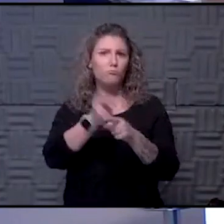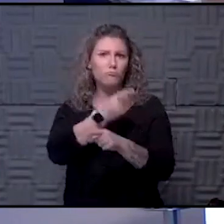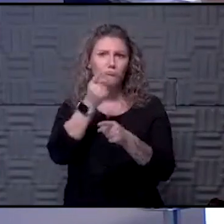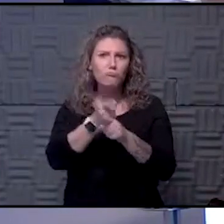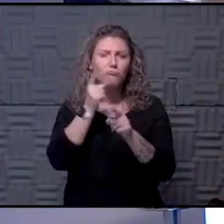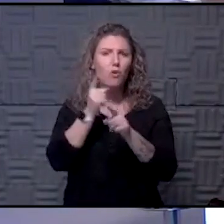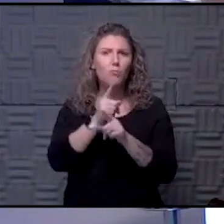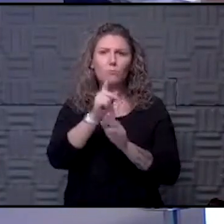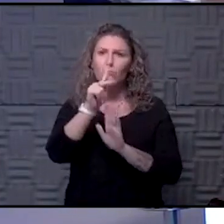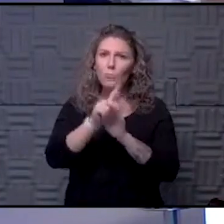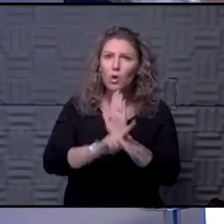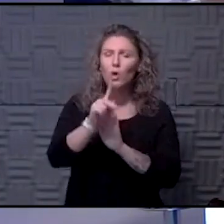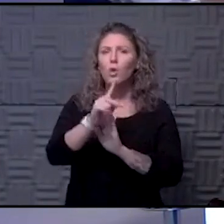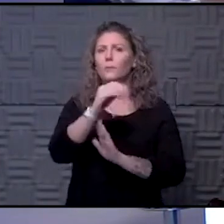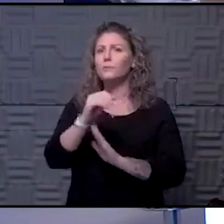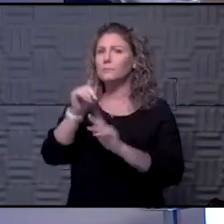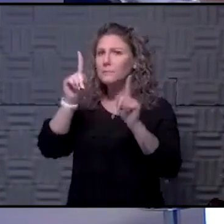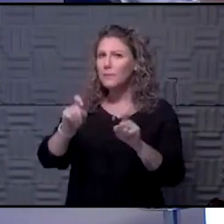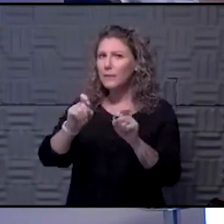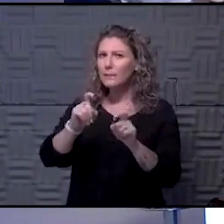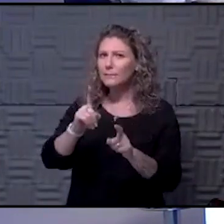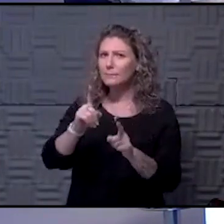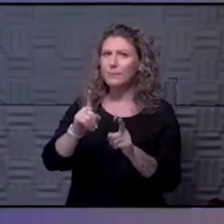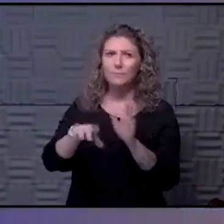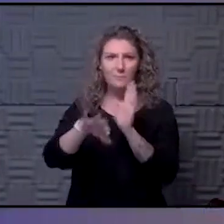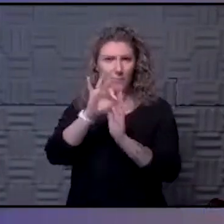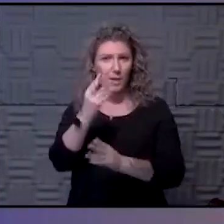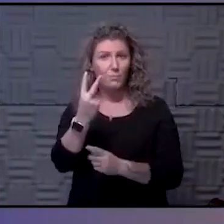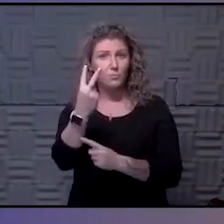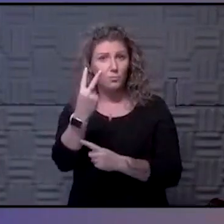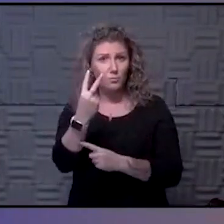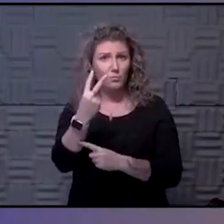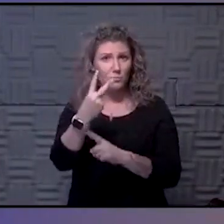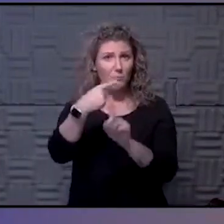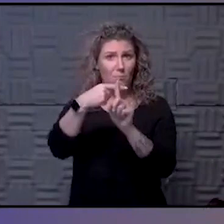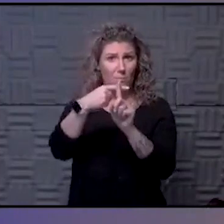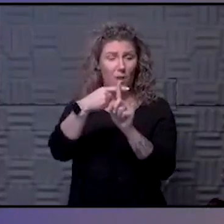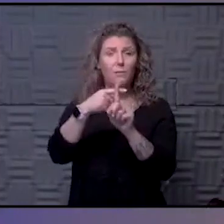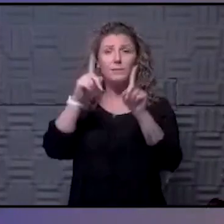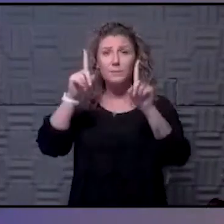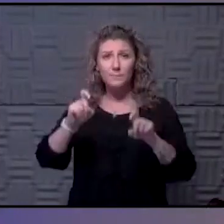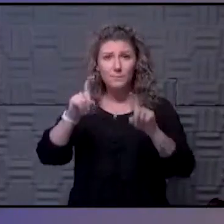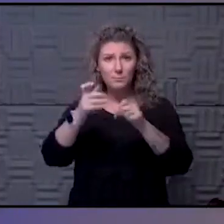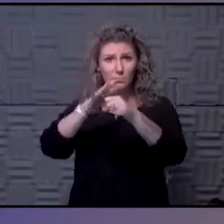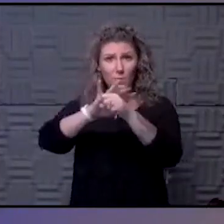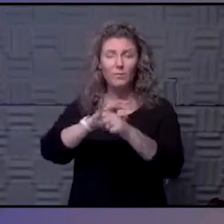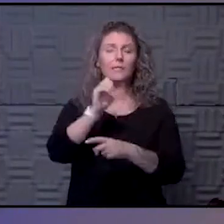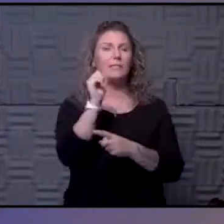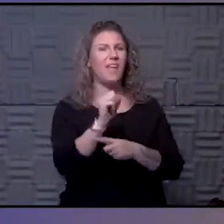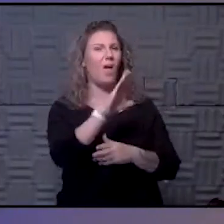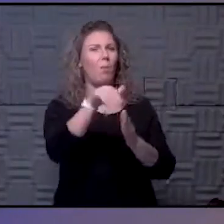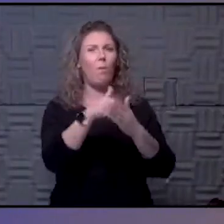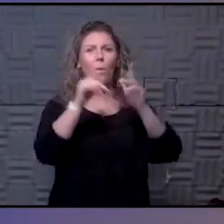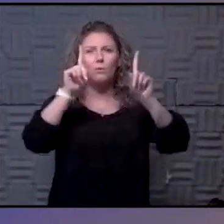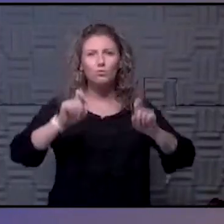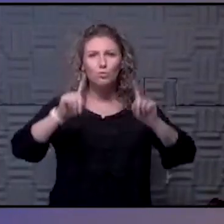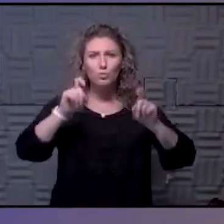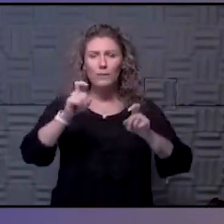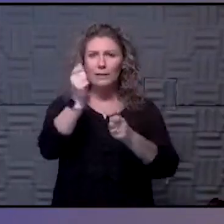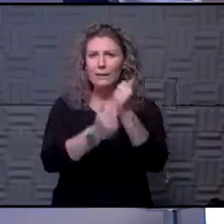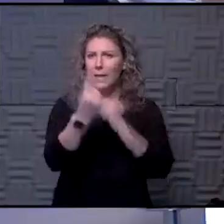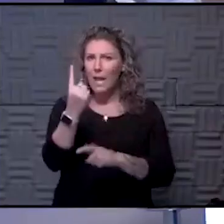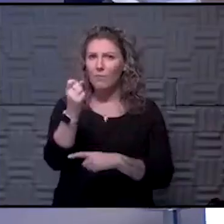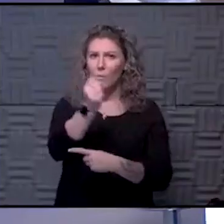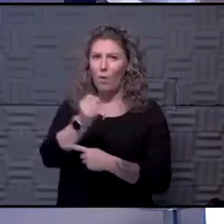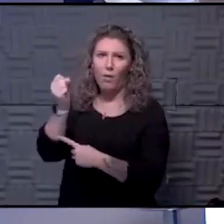and you discovered they had COVID. Yeah, 2 of them. Yep, we were just doing our typical screening whenever you come into the hospital for everybody that gets admitted. Wow,